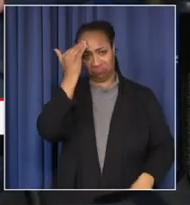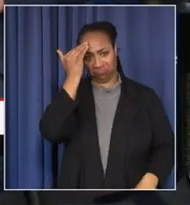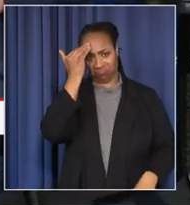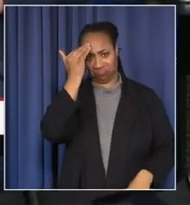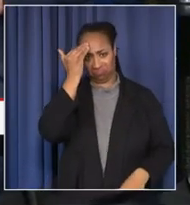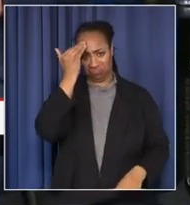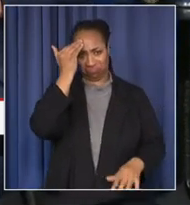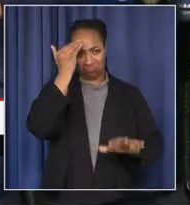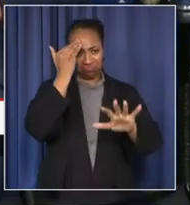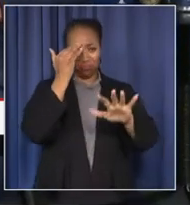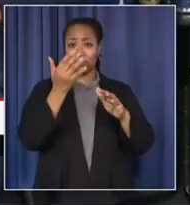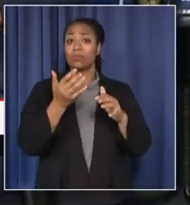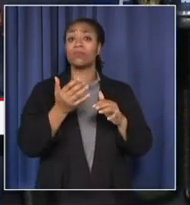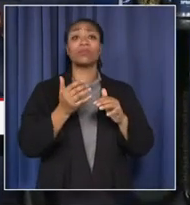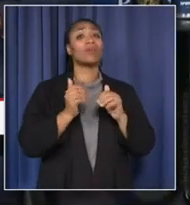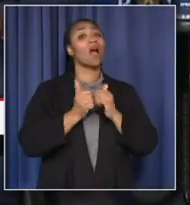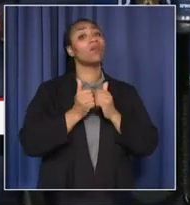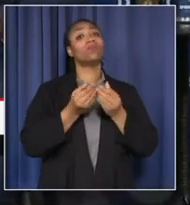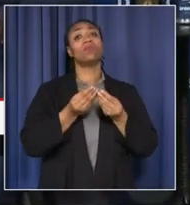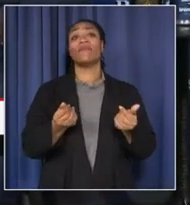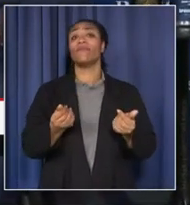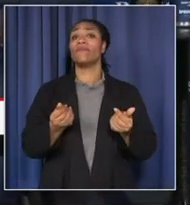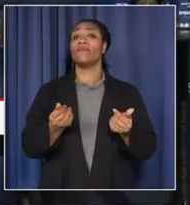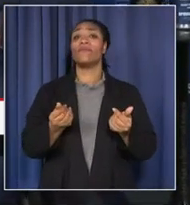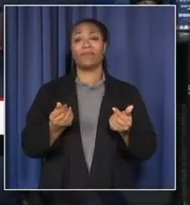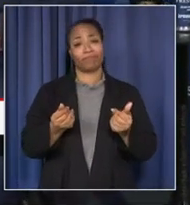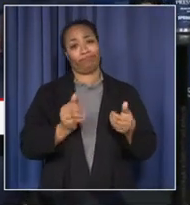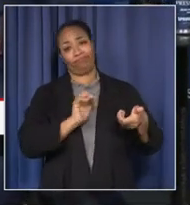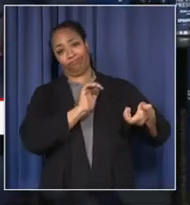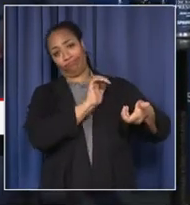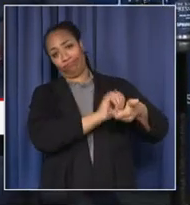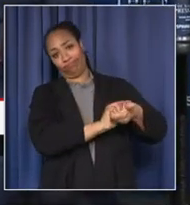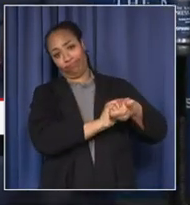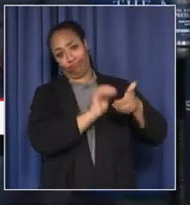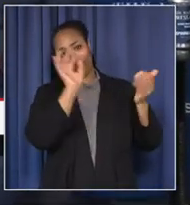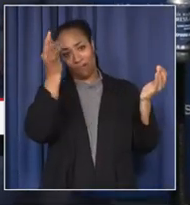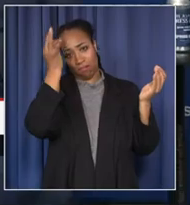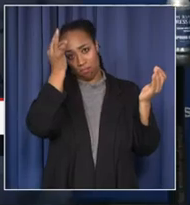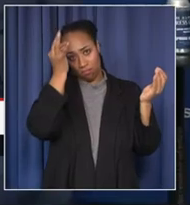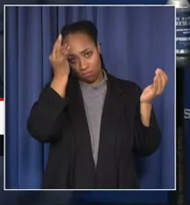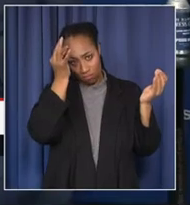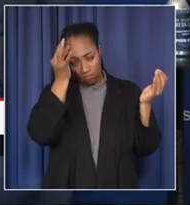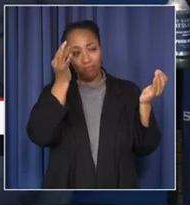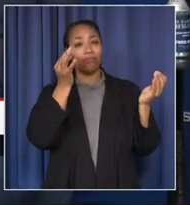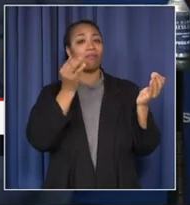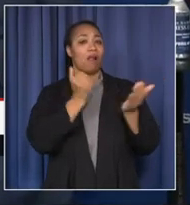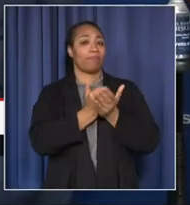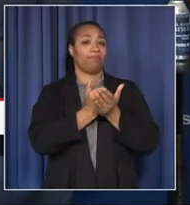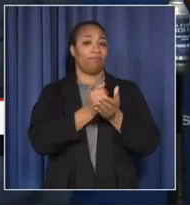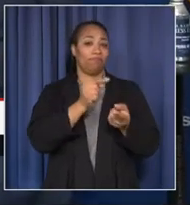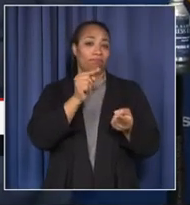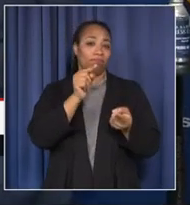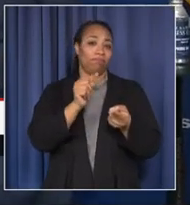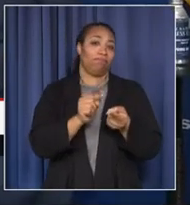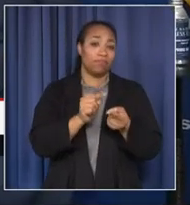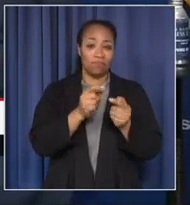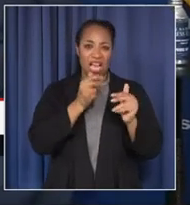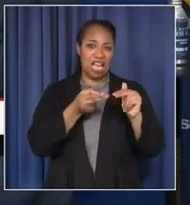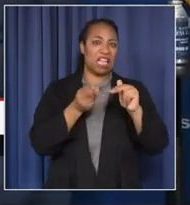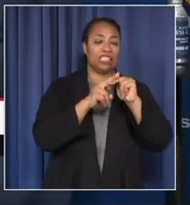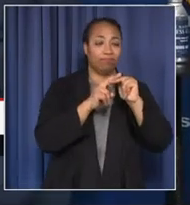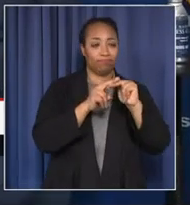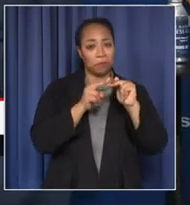Club member and freelance journalist Pat Host. What is the maximum seating capacity that you're willing to support at a new stadium at RFK?